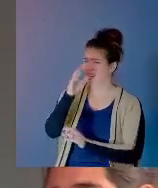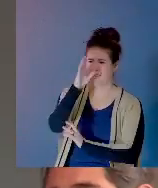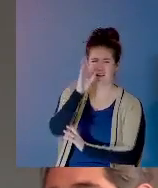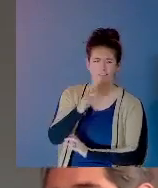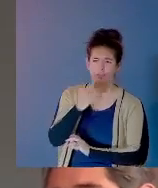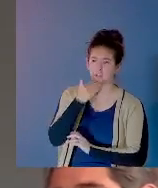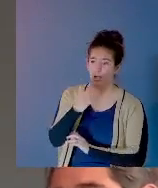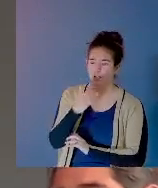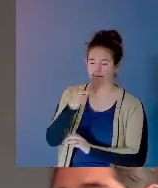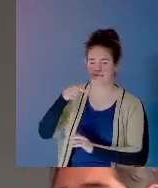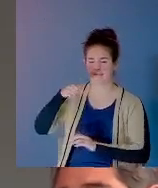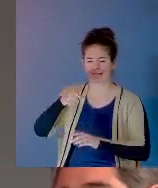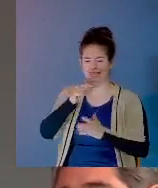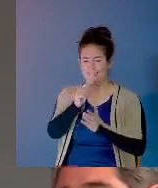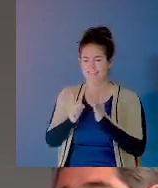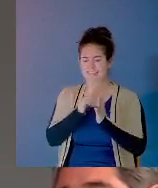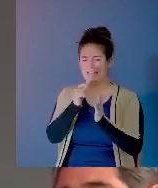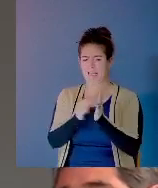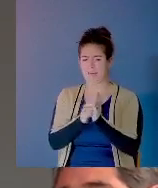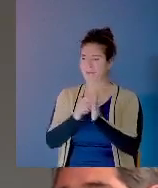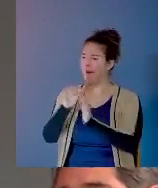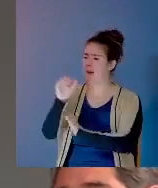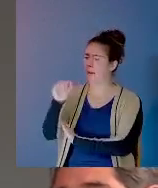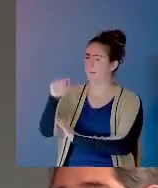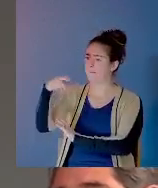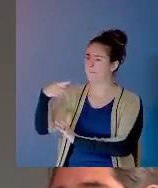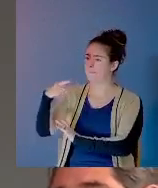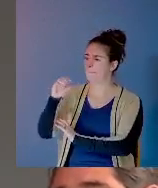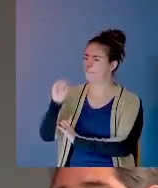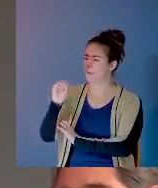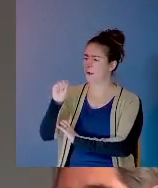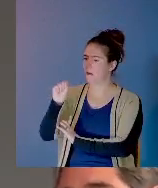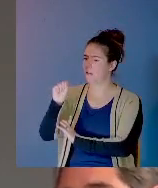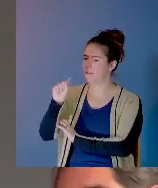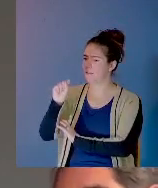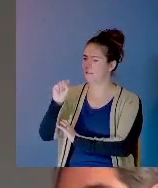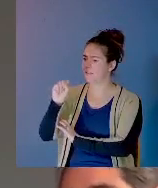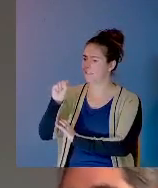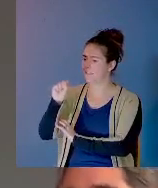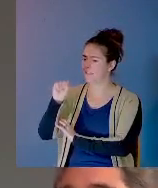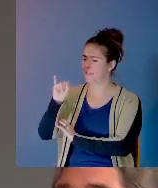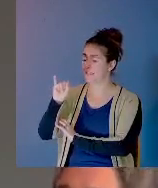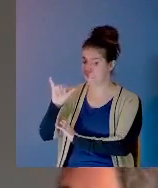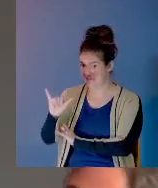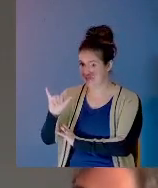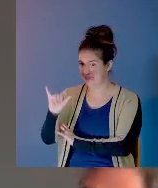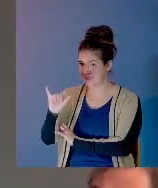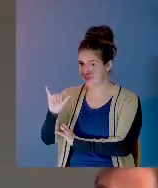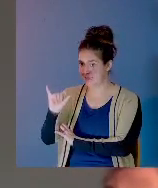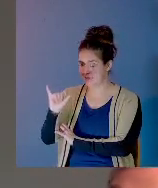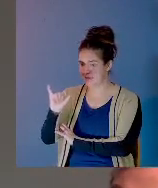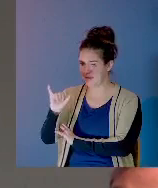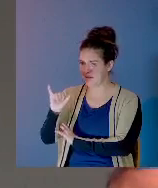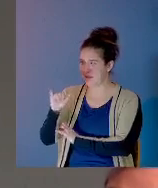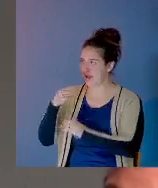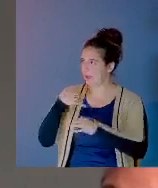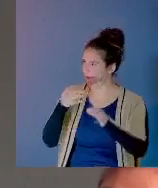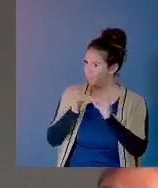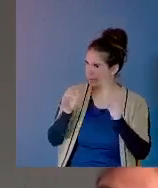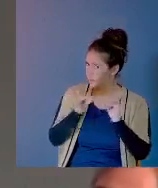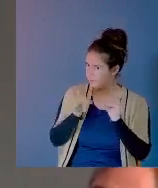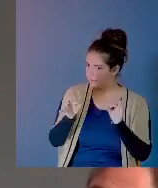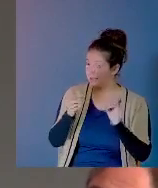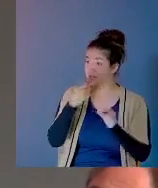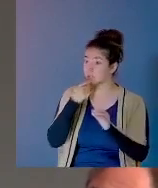okay, at this point. 2 Thessalonians chapter 2, verse 3. It comes just before the man of sin is